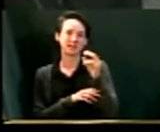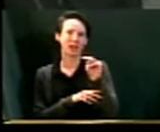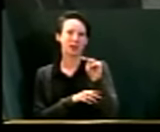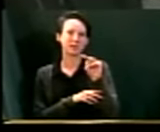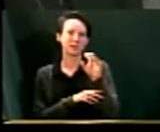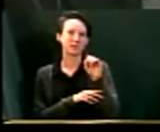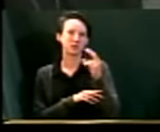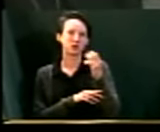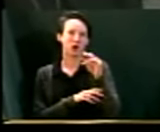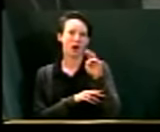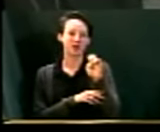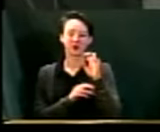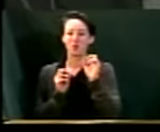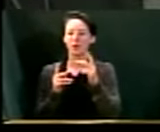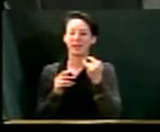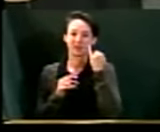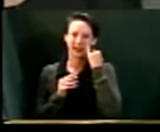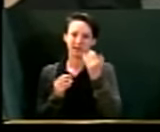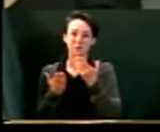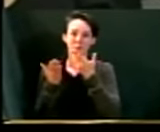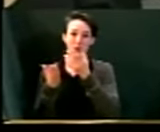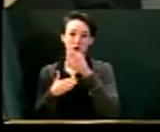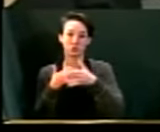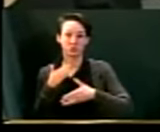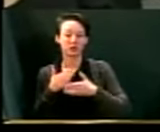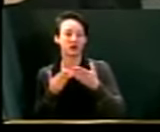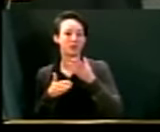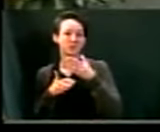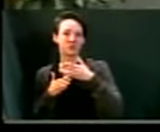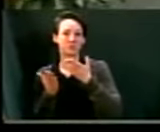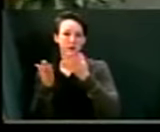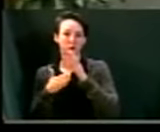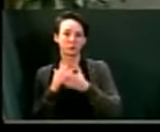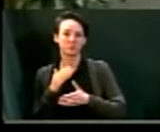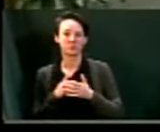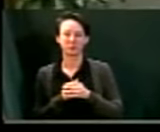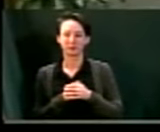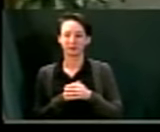Okay, if I have a motion to adjourn. To adjourn.